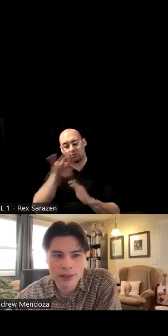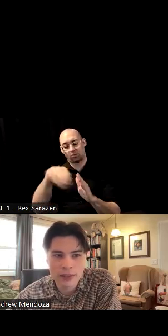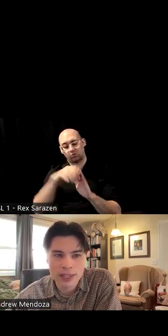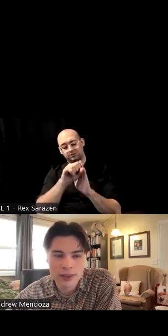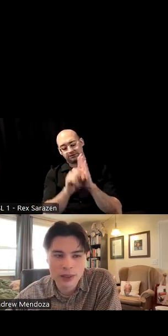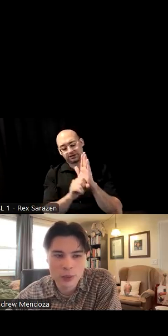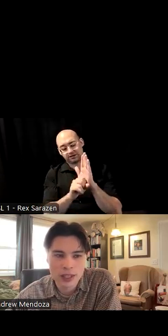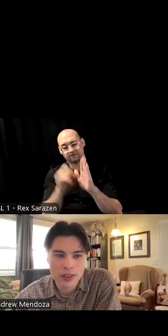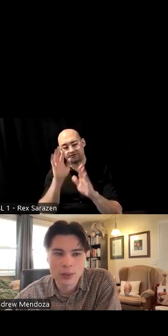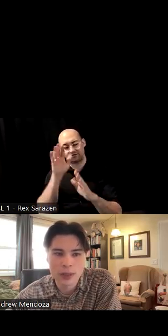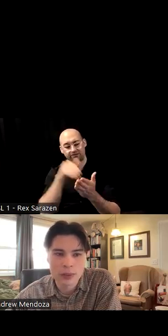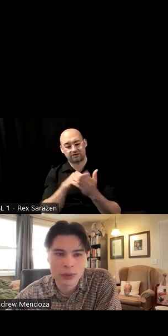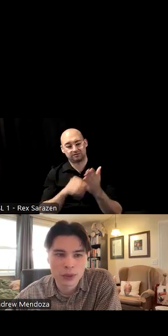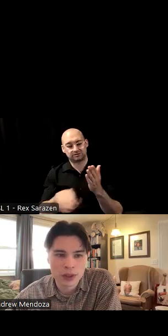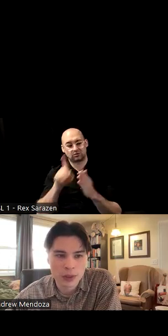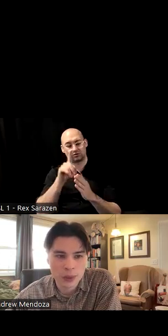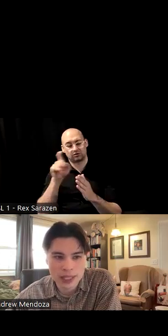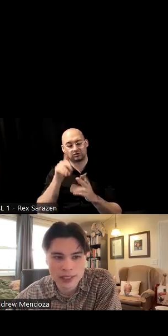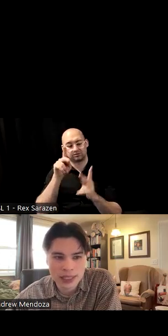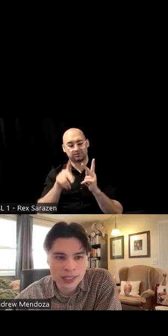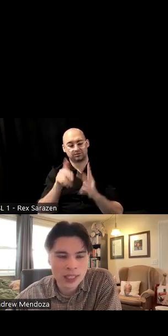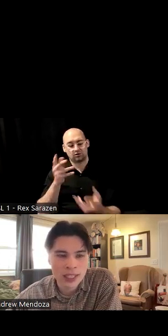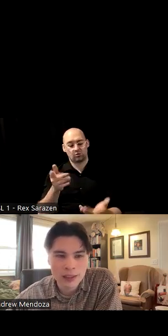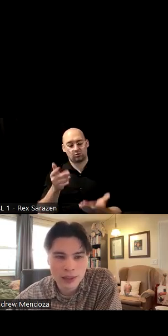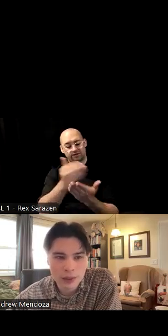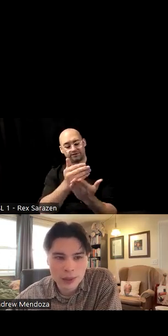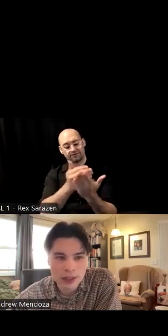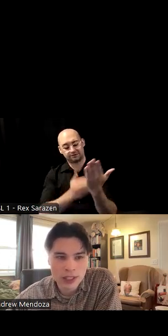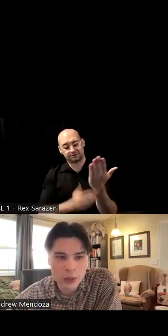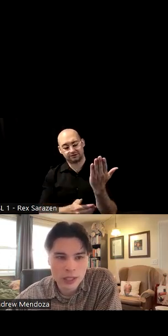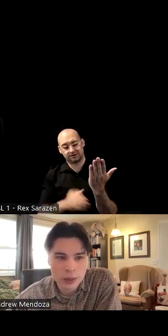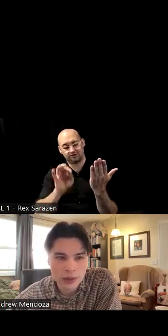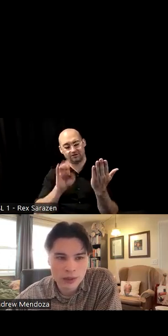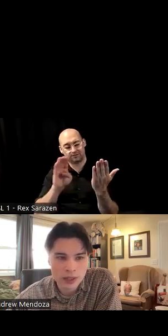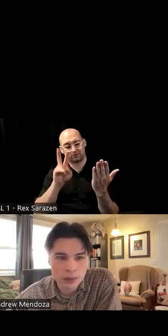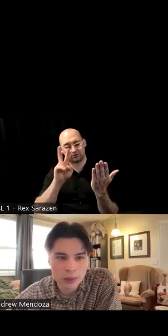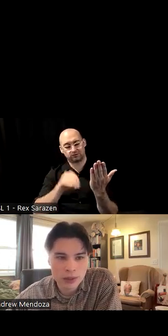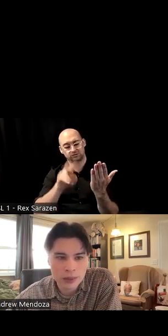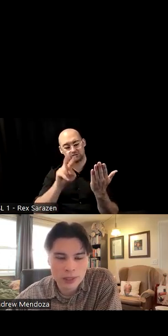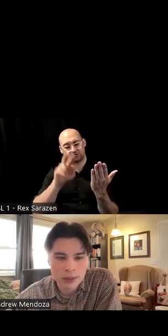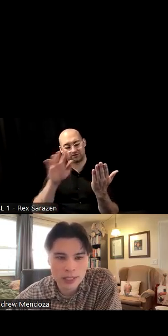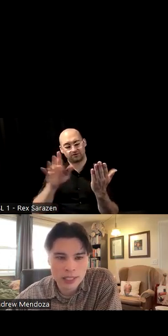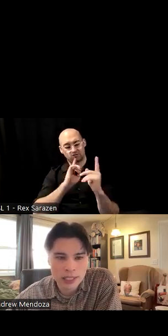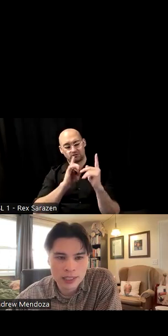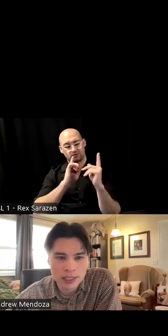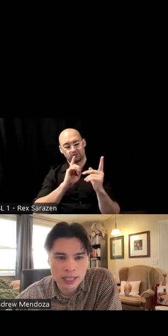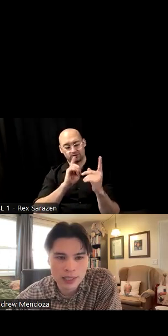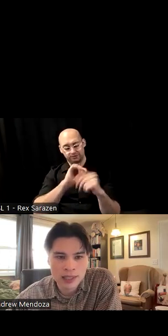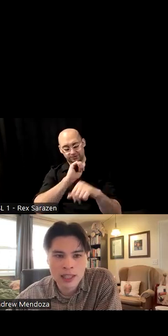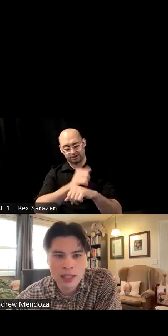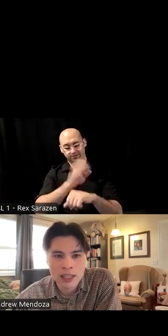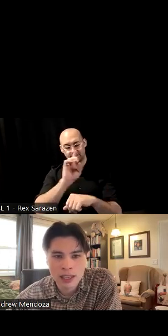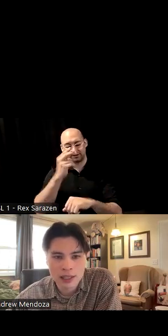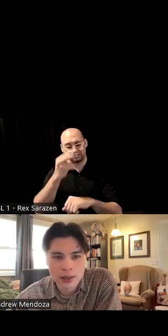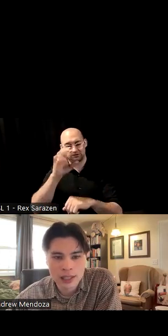over 5,100 people were on the waiting list. A February 2025 report commissioned by